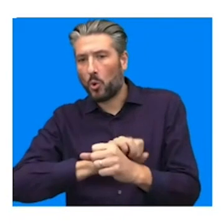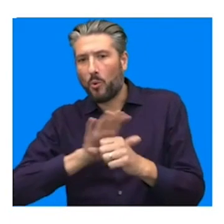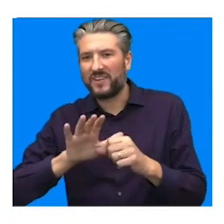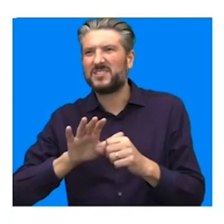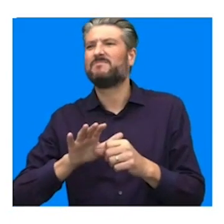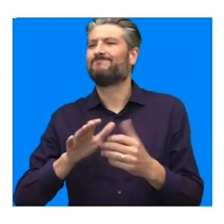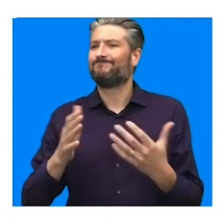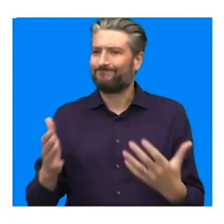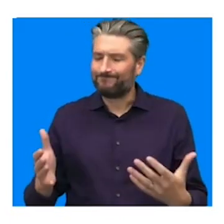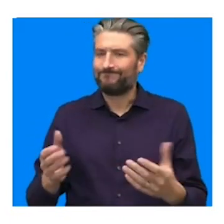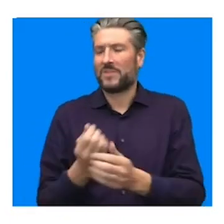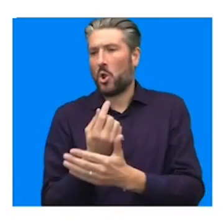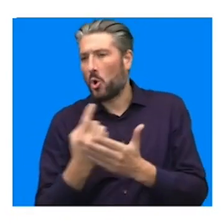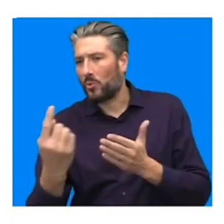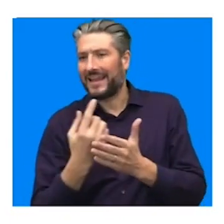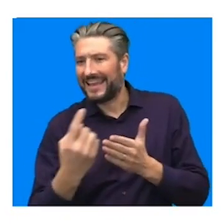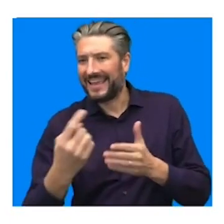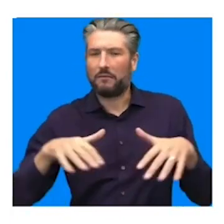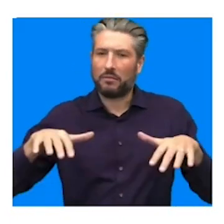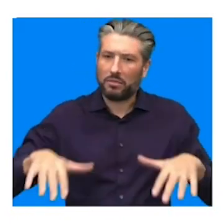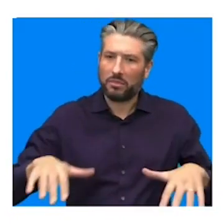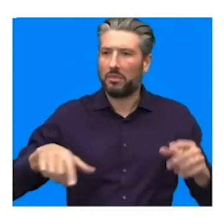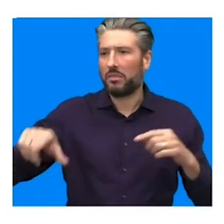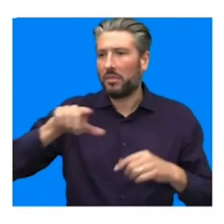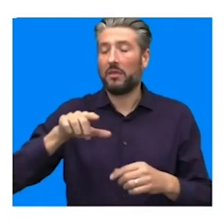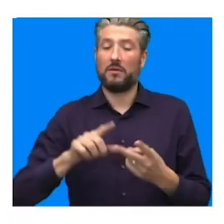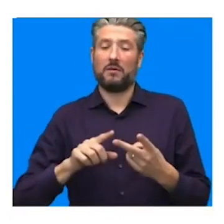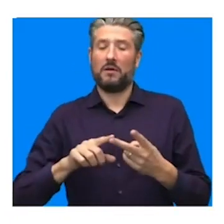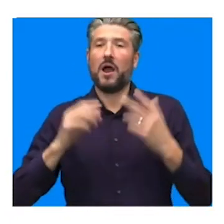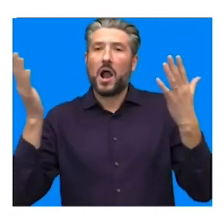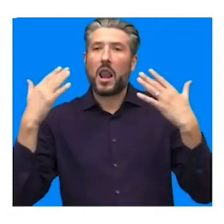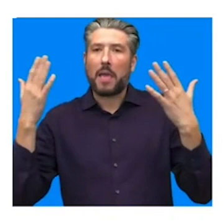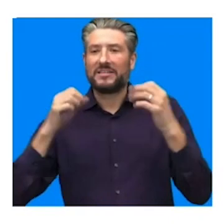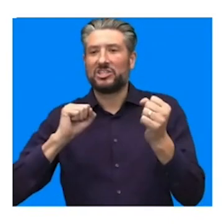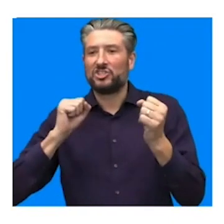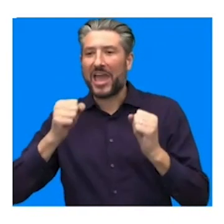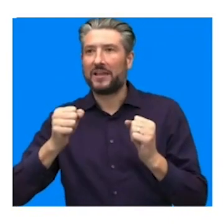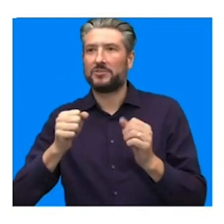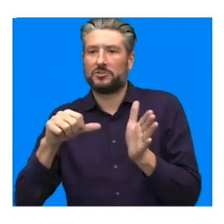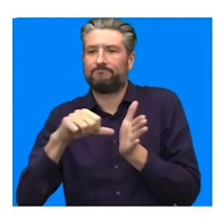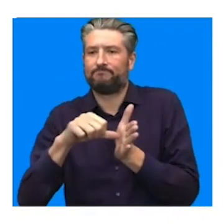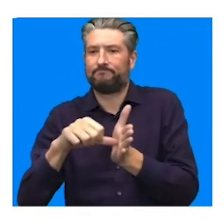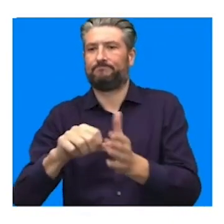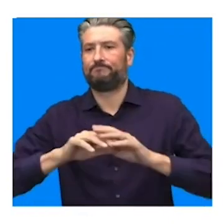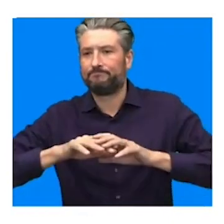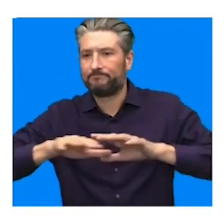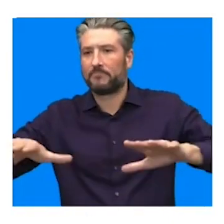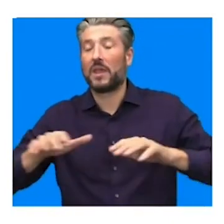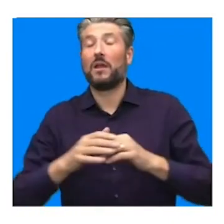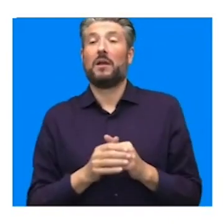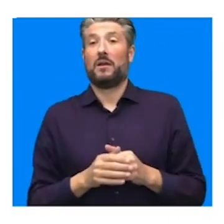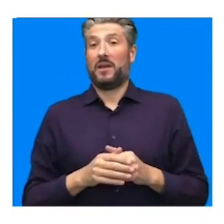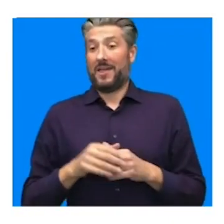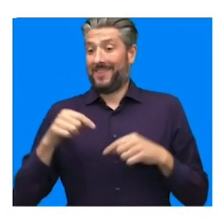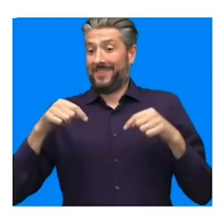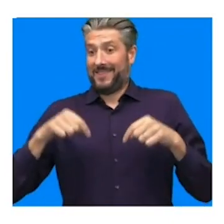like around the damaging effects of climate change. And as part of the award, when we have a winner, and in Mahika's case, yeah,